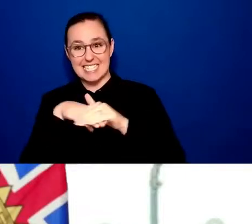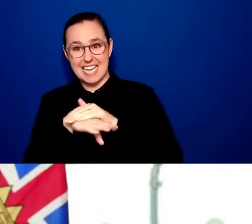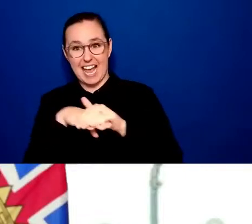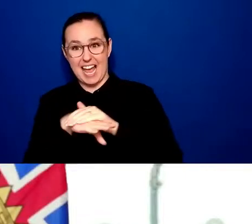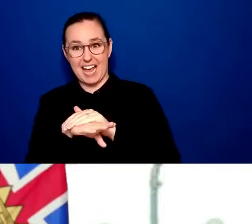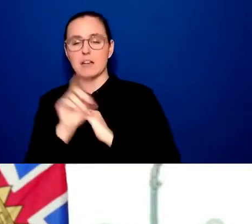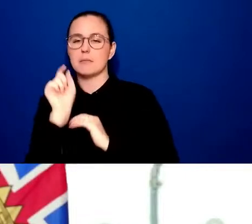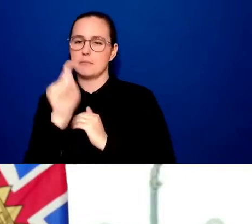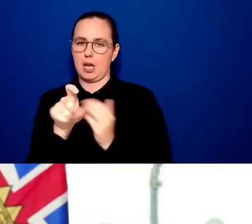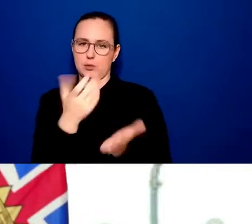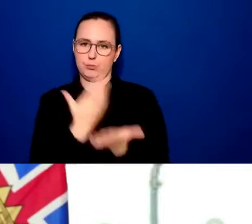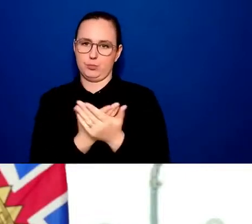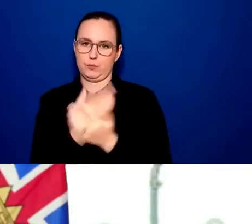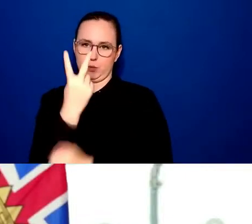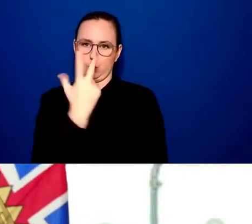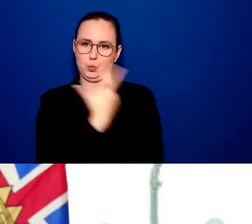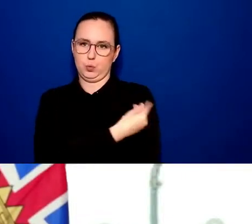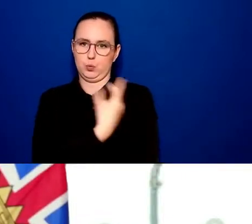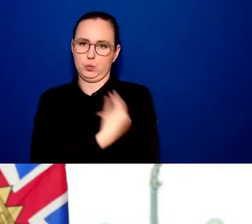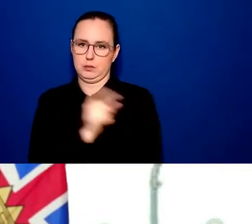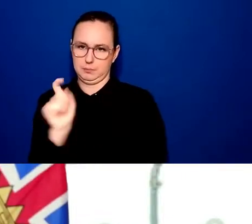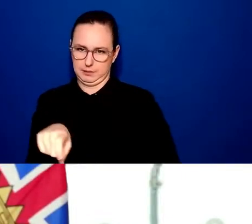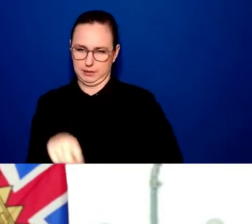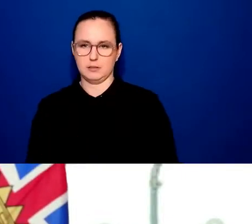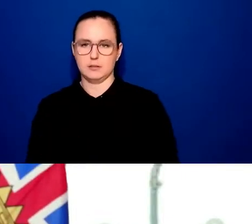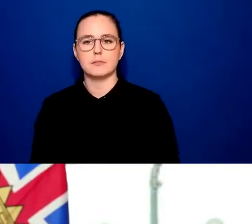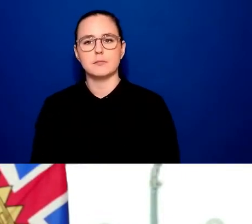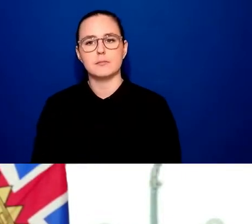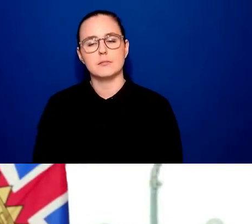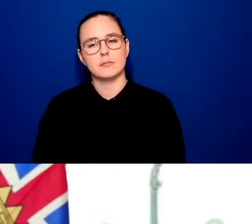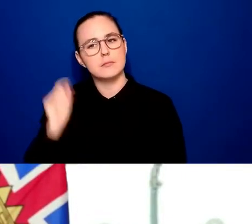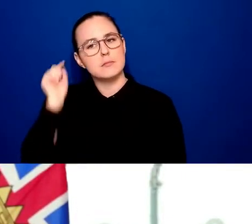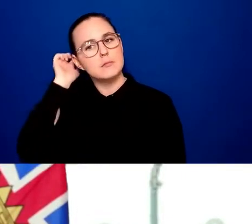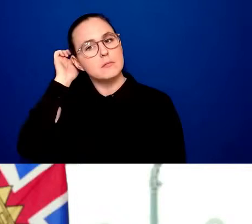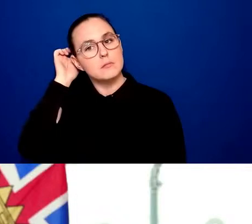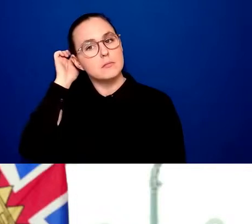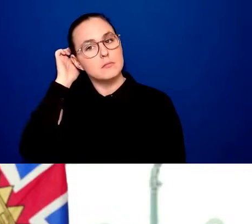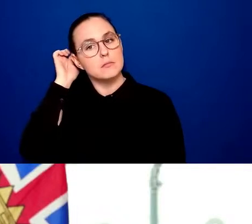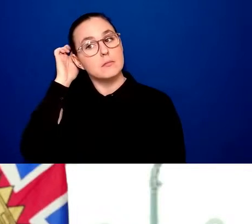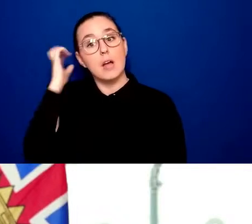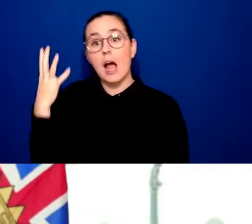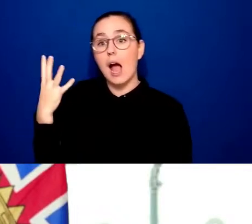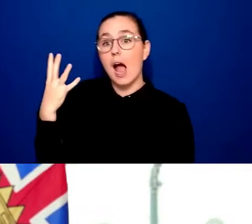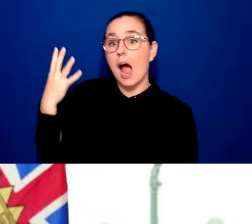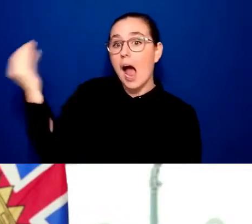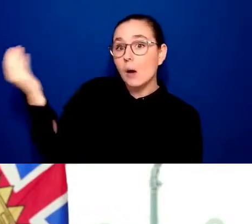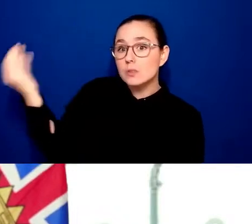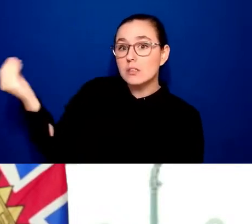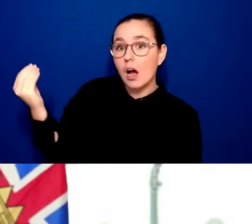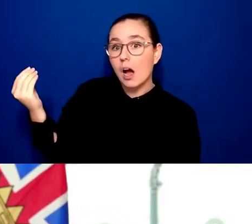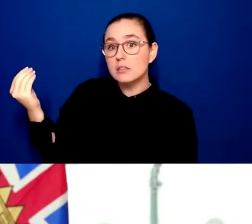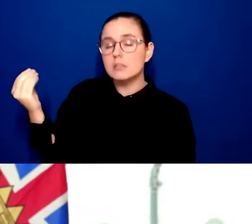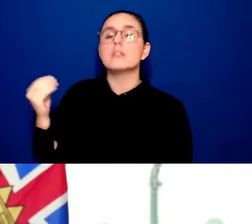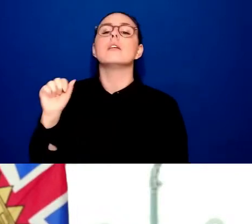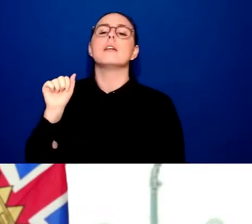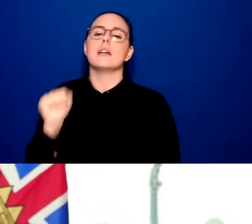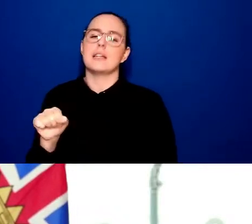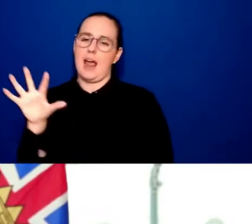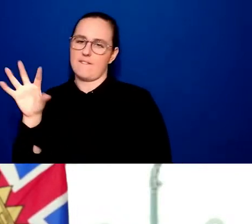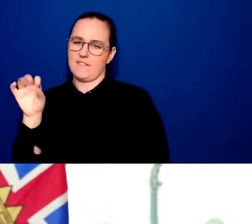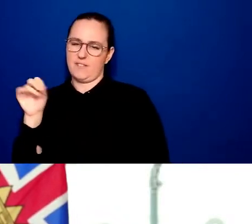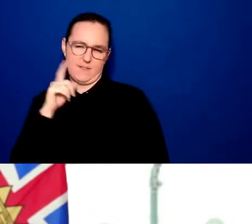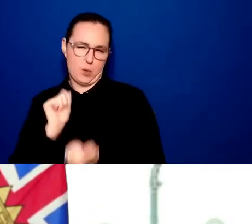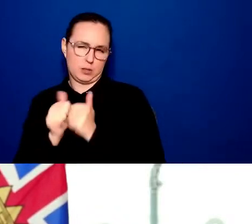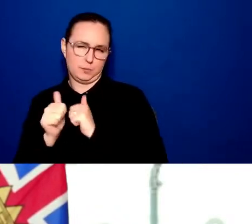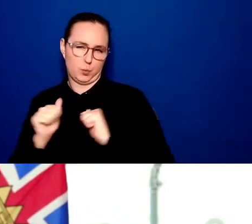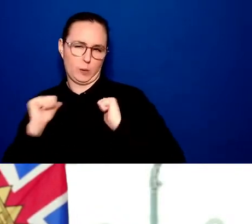fully vaccinated to participate. Outdoor adult sports will be limited to 50 participants,